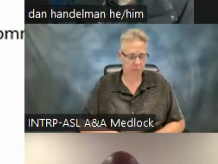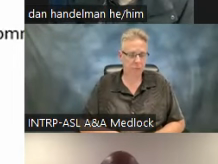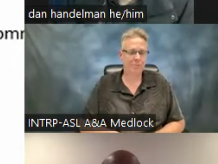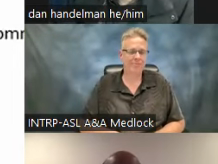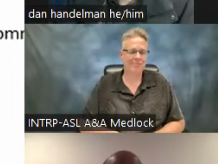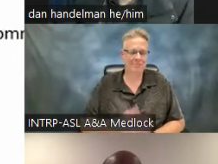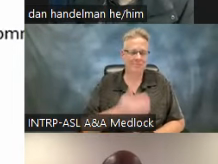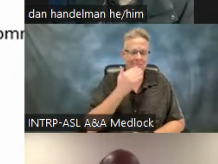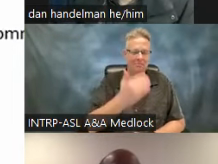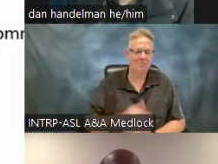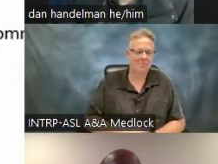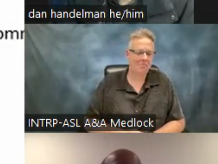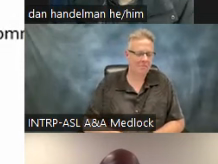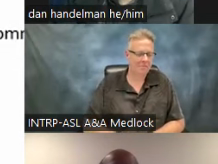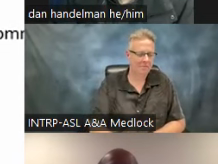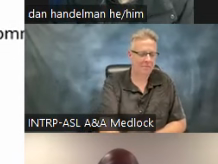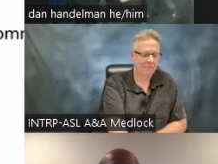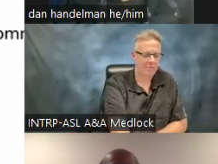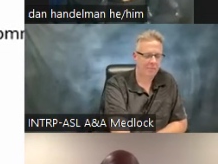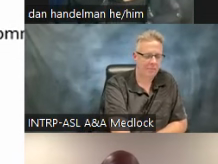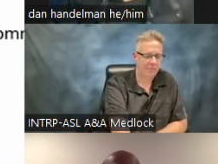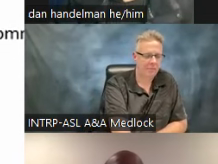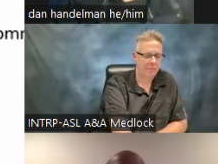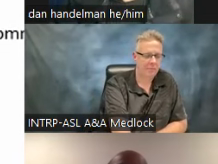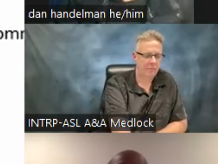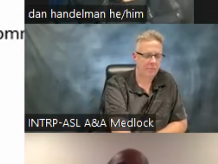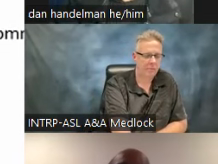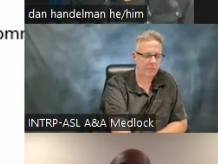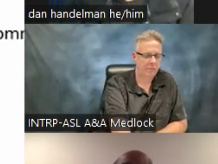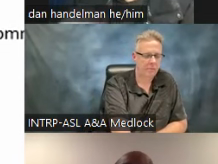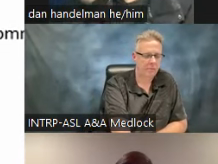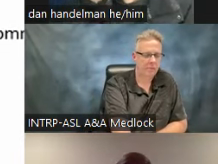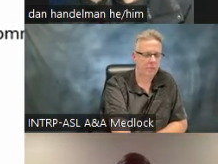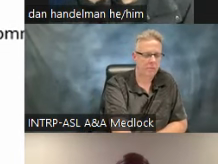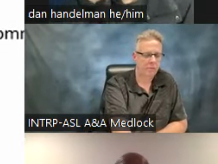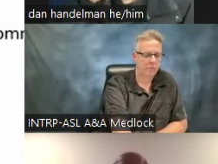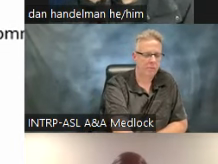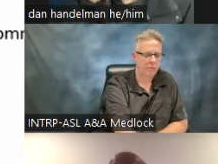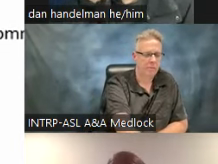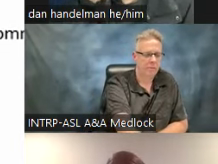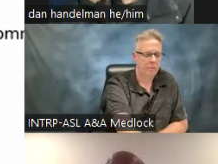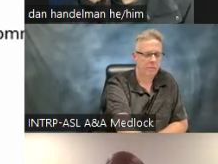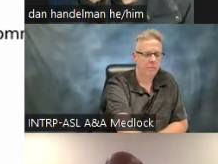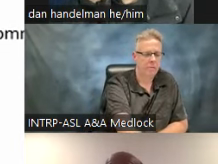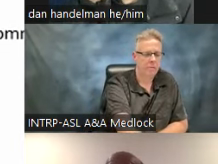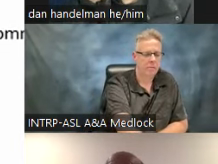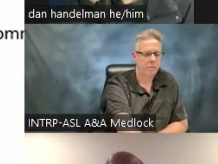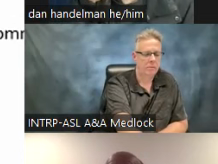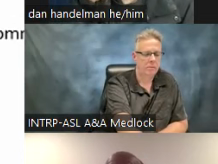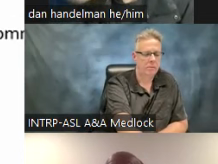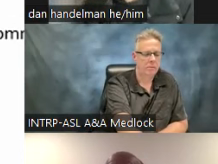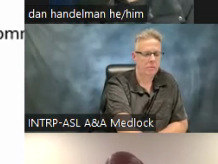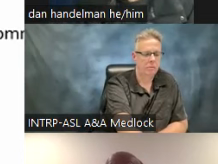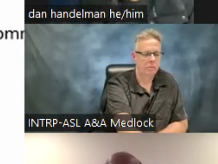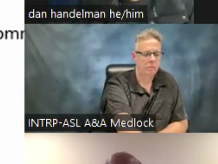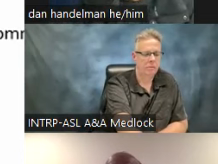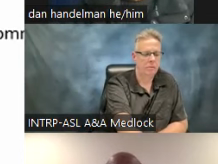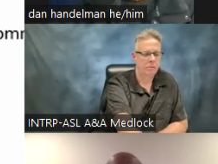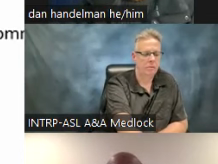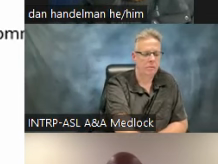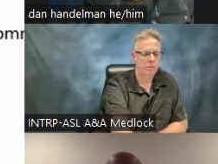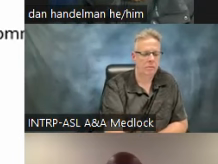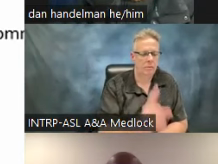Thank you. Let's go to D4. D4. Apologies, this is Commissioner yes. Simab. I actually had a